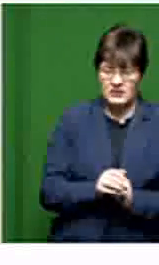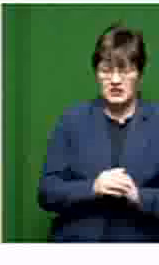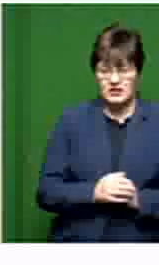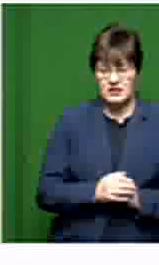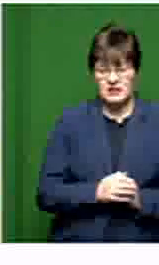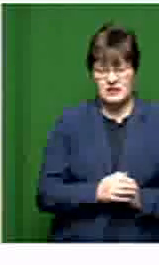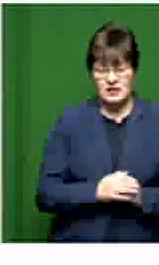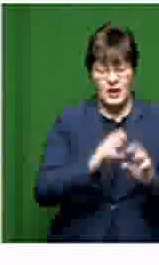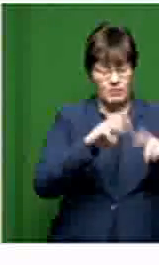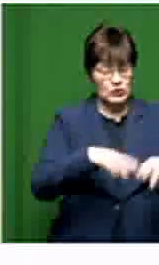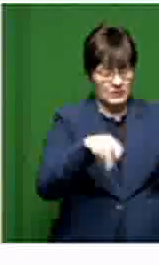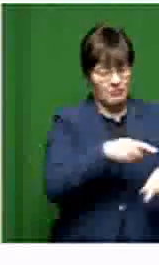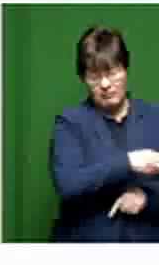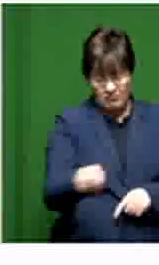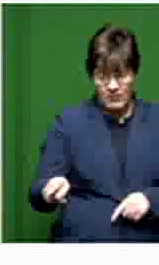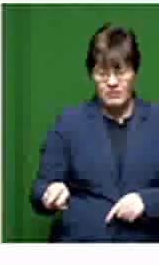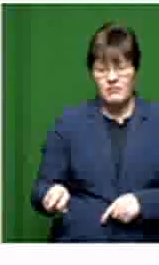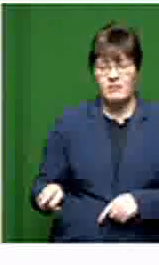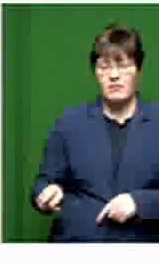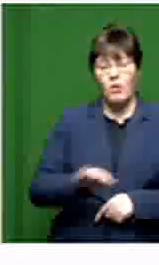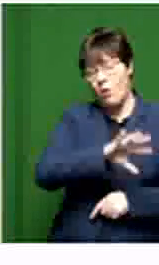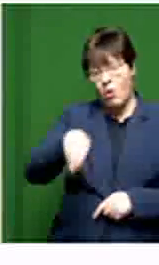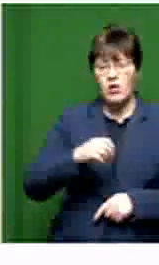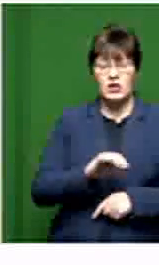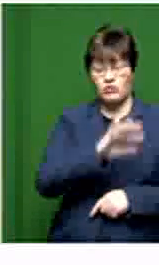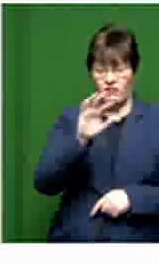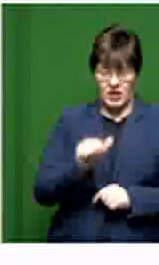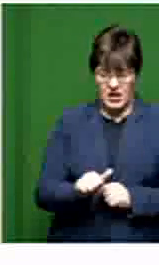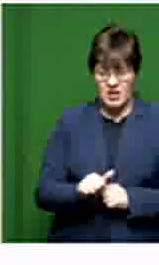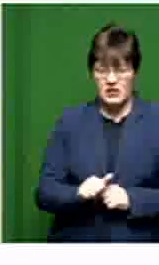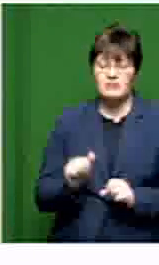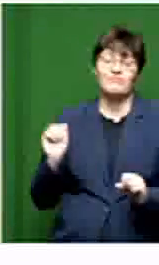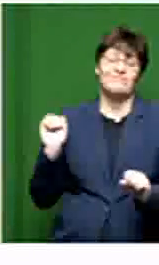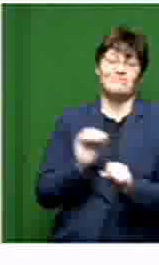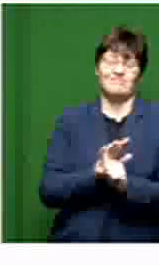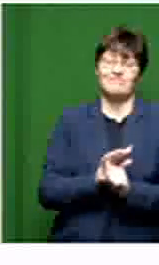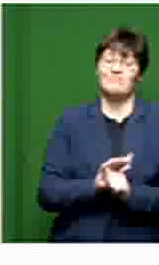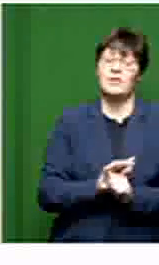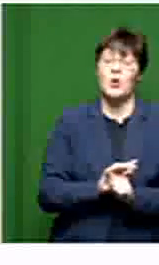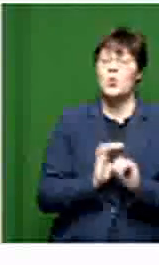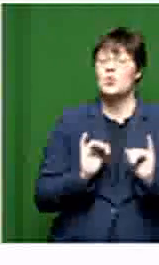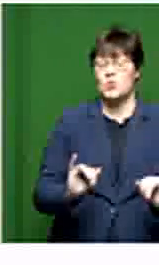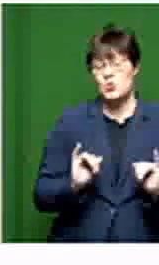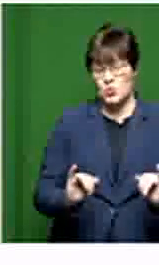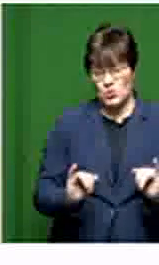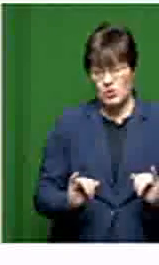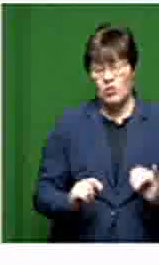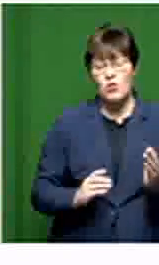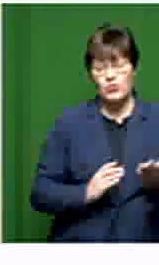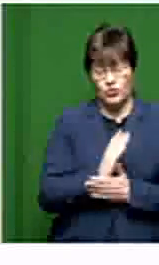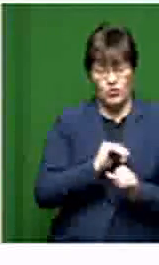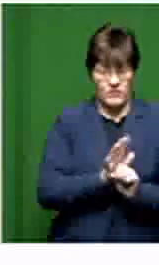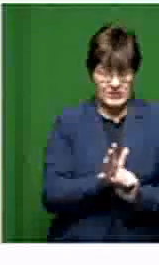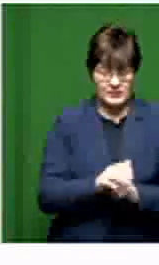all museums in South Africa, we were hugely affected by the